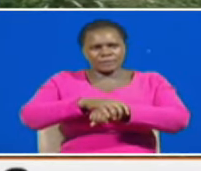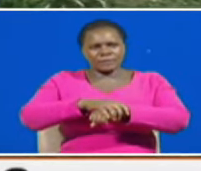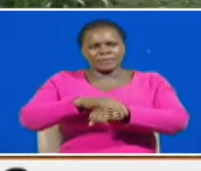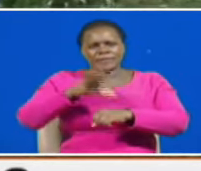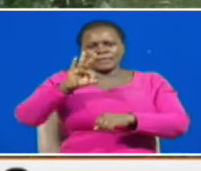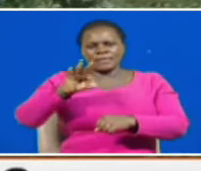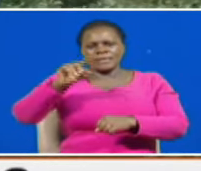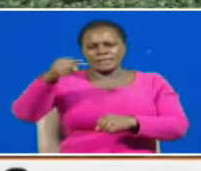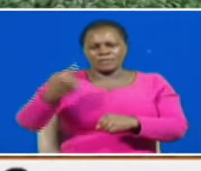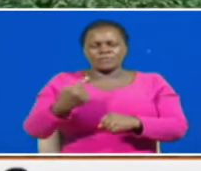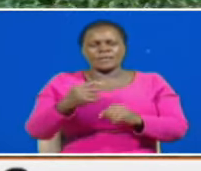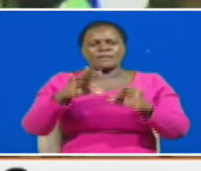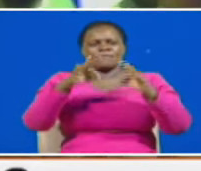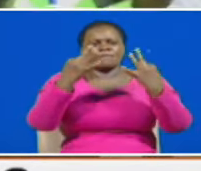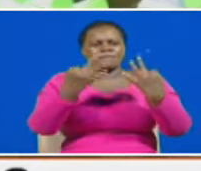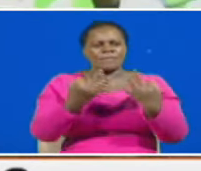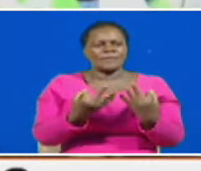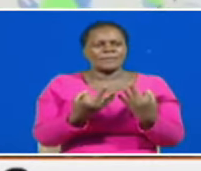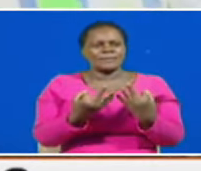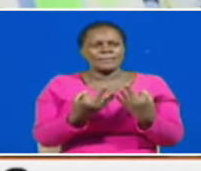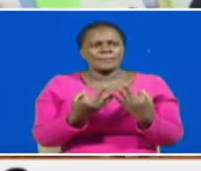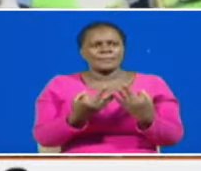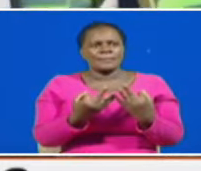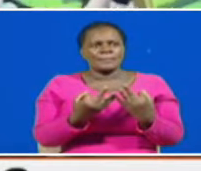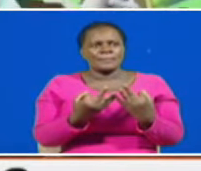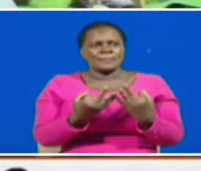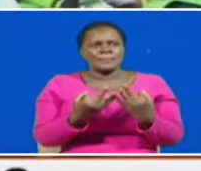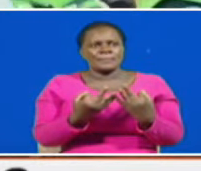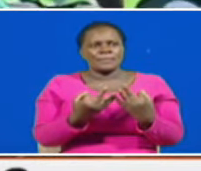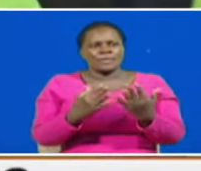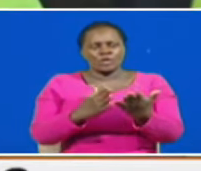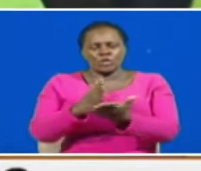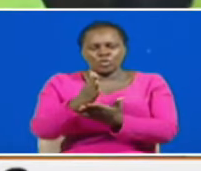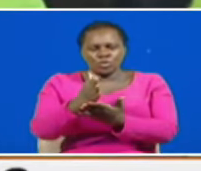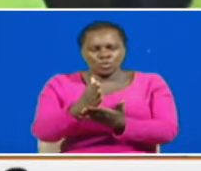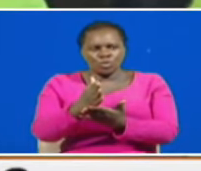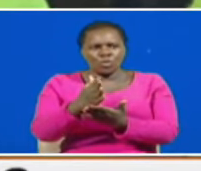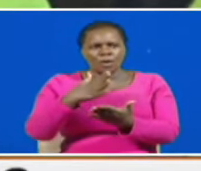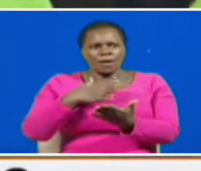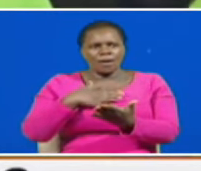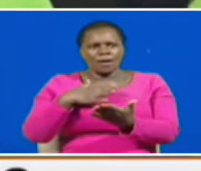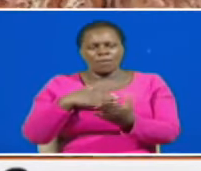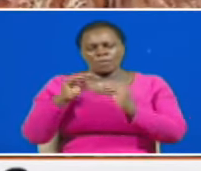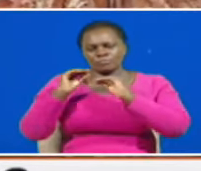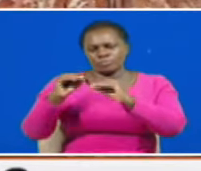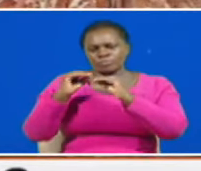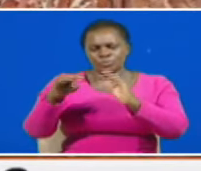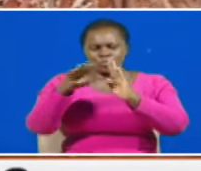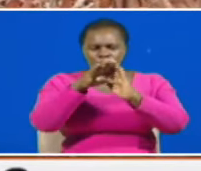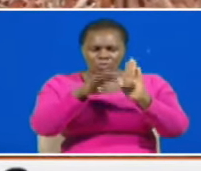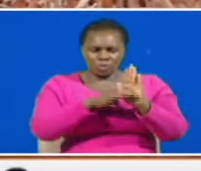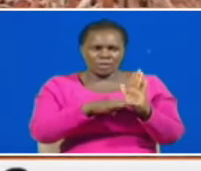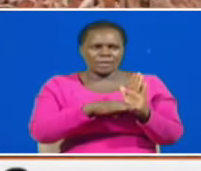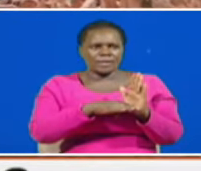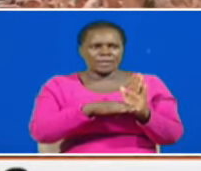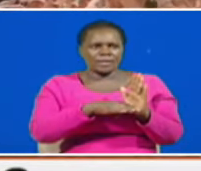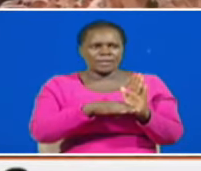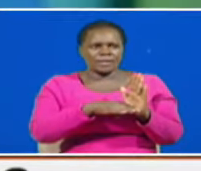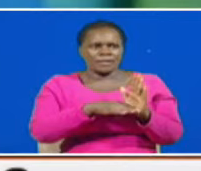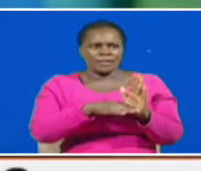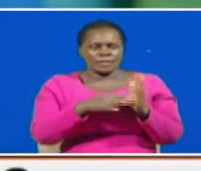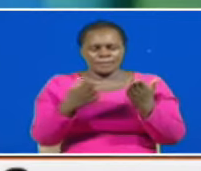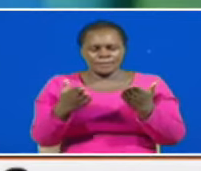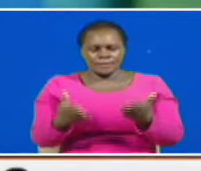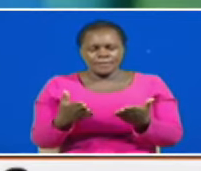8,000 farmers within 1.5 years through our centers of excellence. This is a concept that is